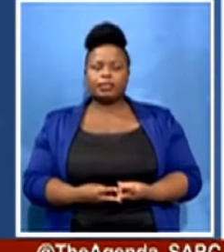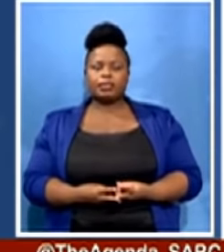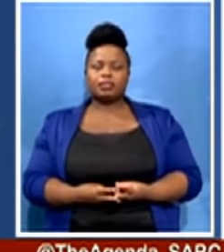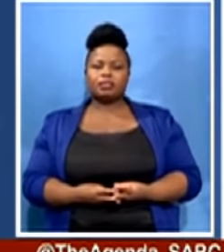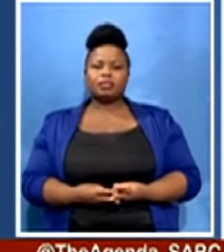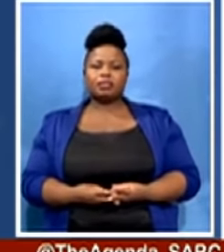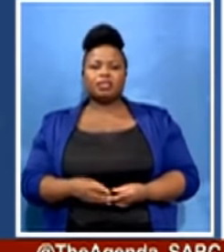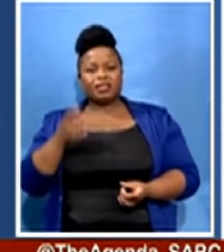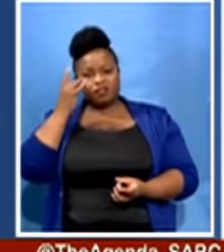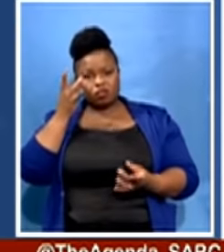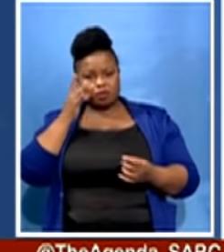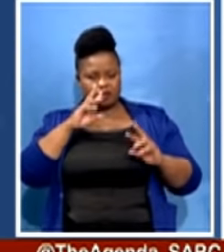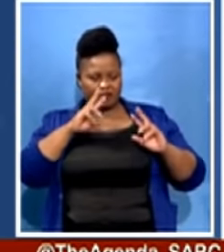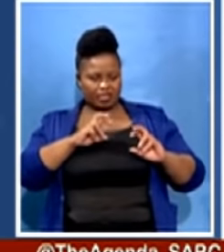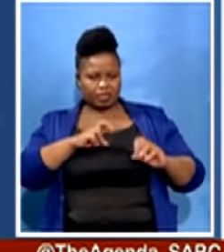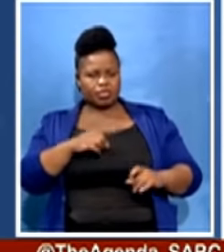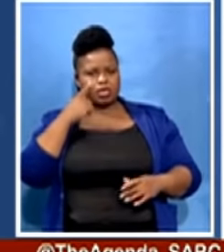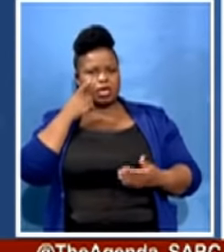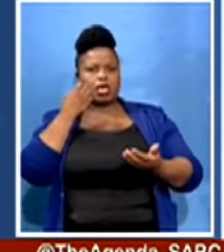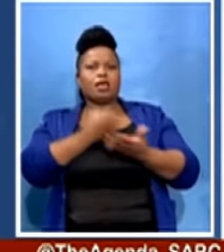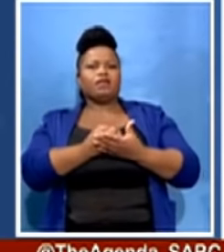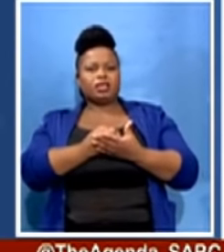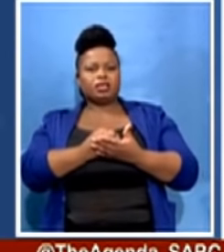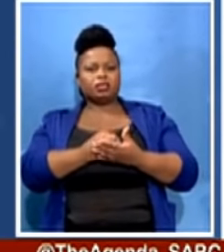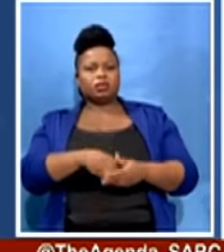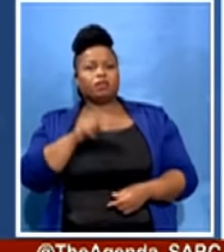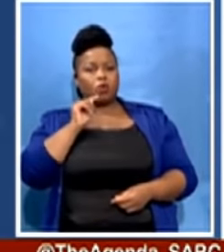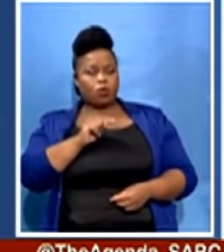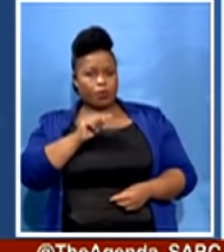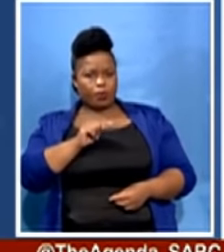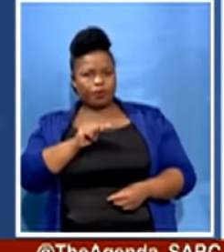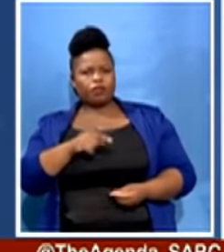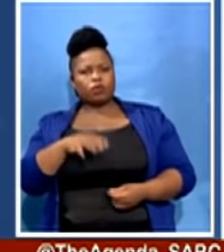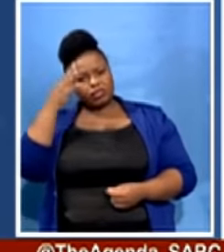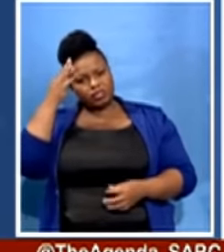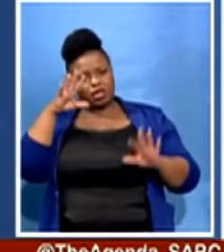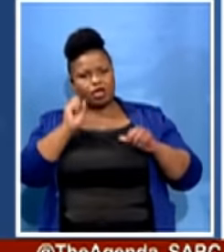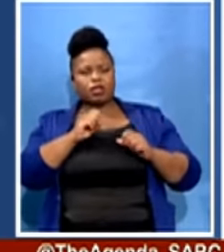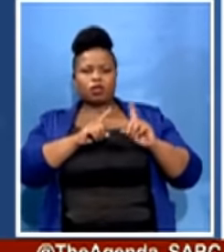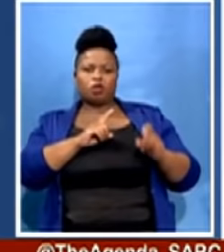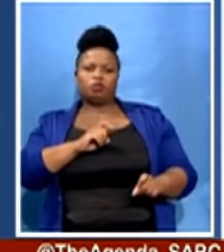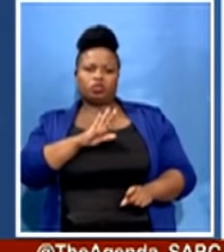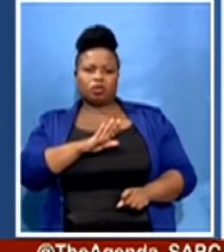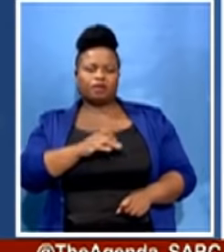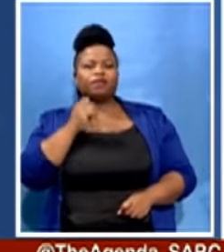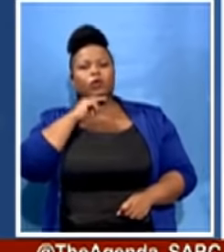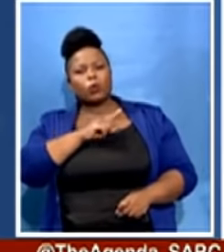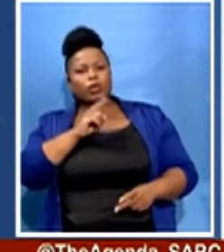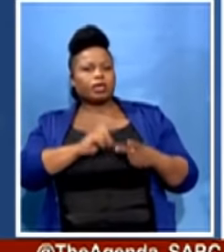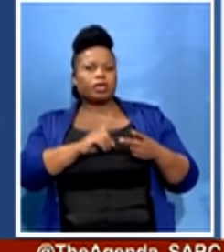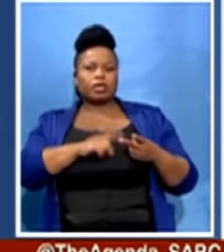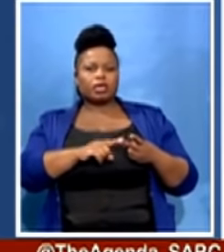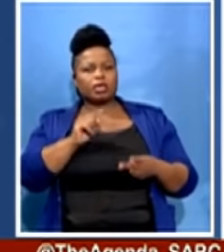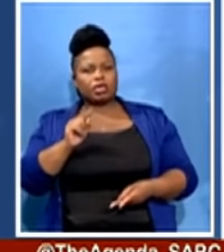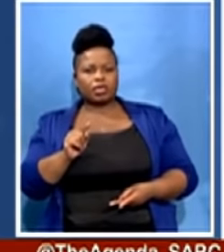evidence on the subject of state capture, fraud and corruption, right,